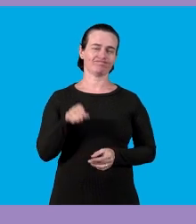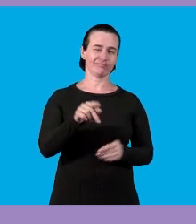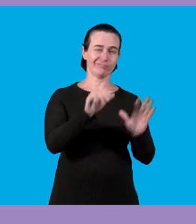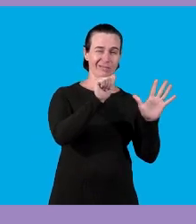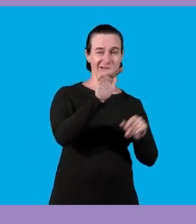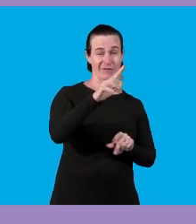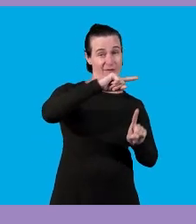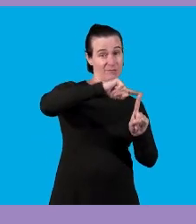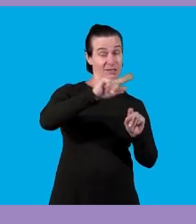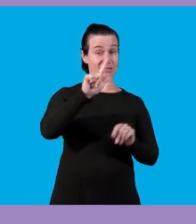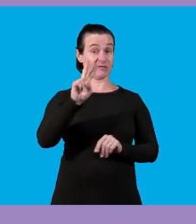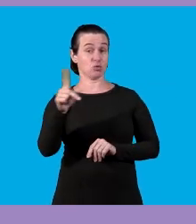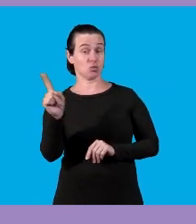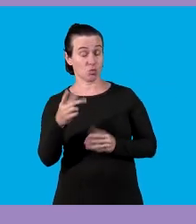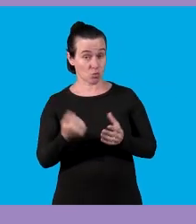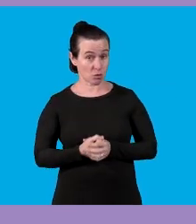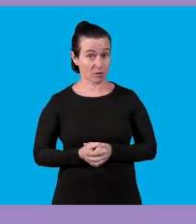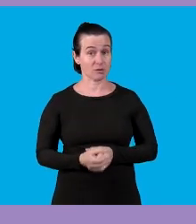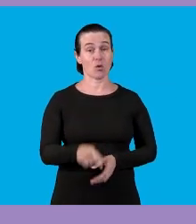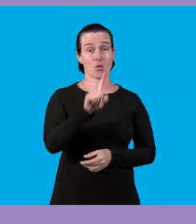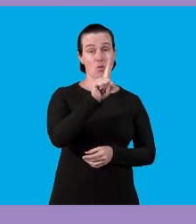65 plus 72 would give us